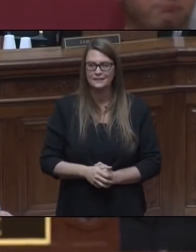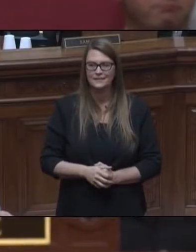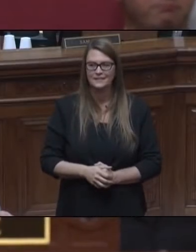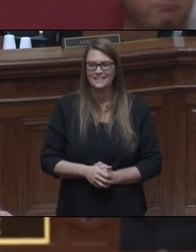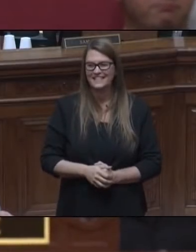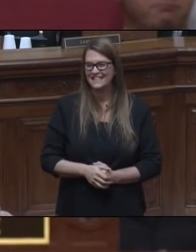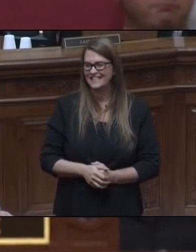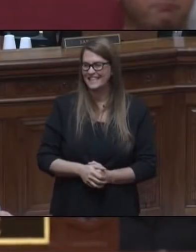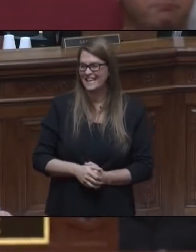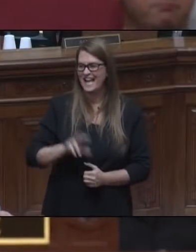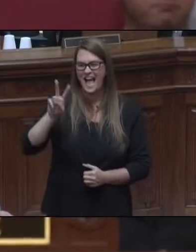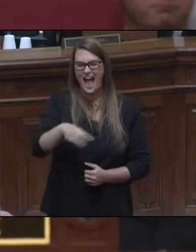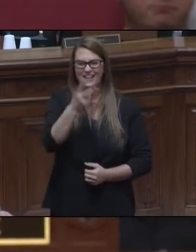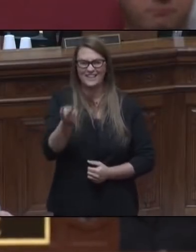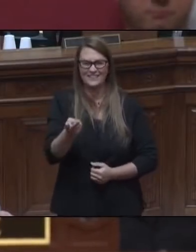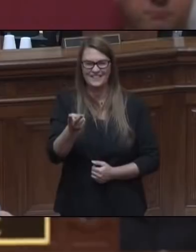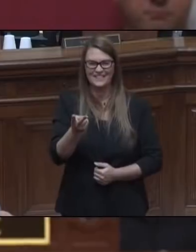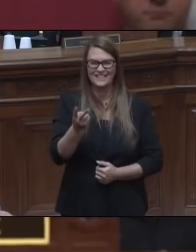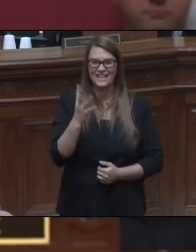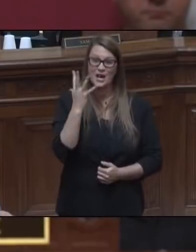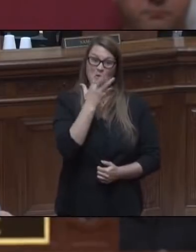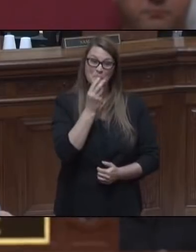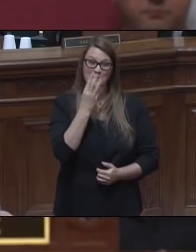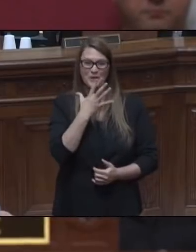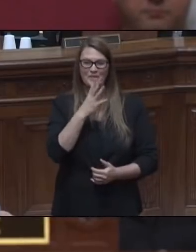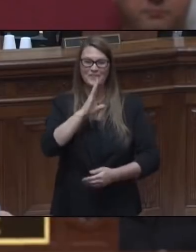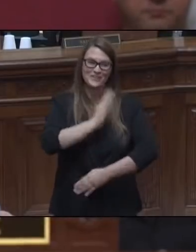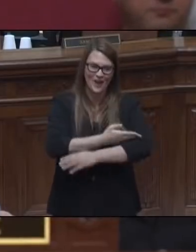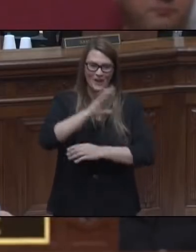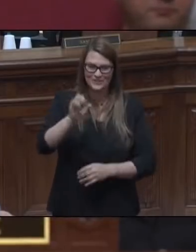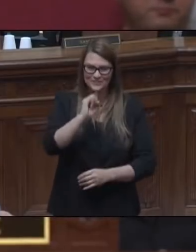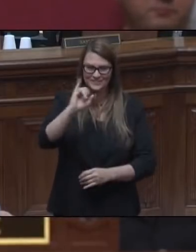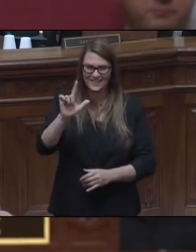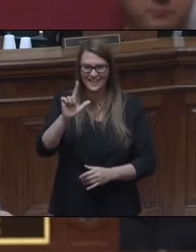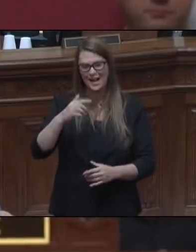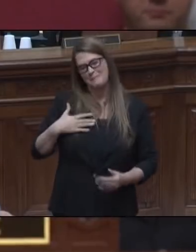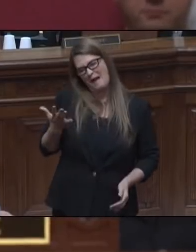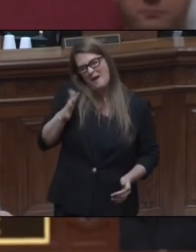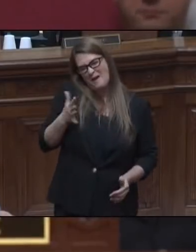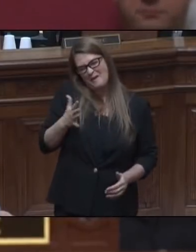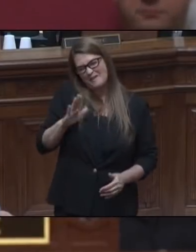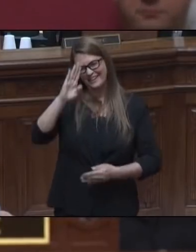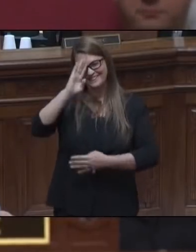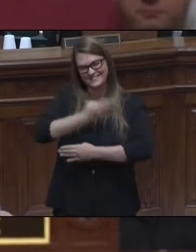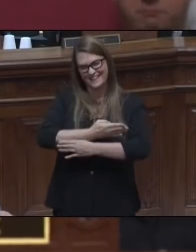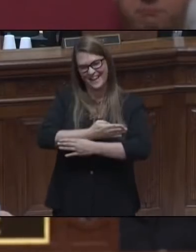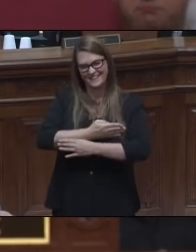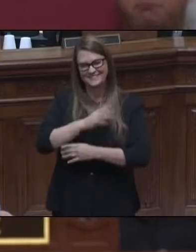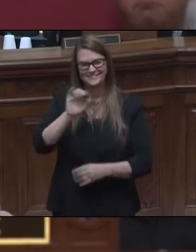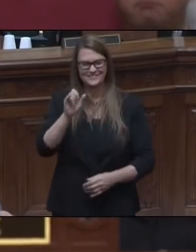around. I've got my beautiful daughter, Jill, and my okay son, Jay.